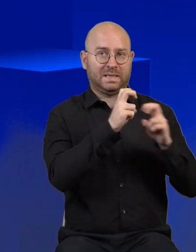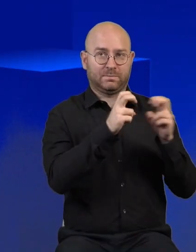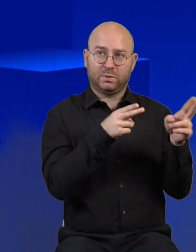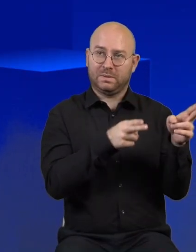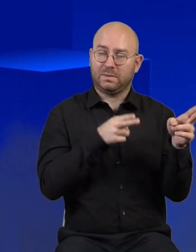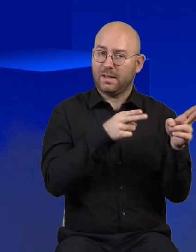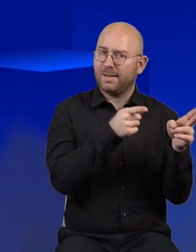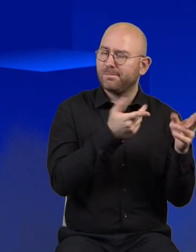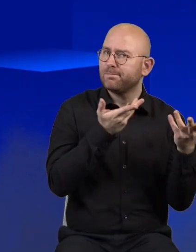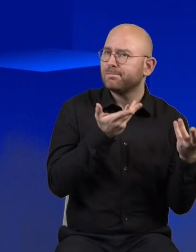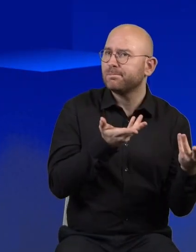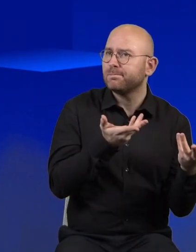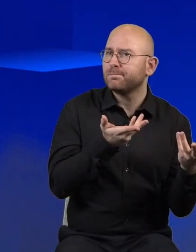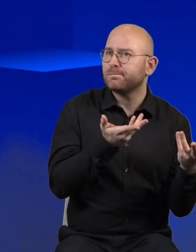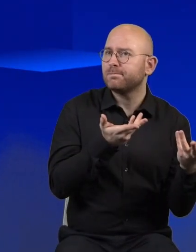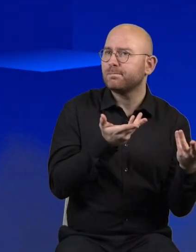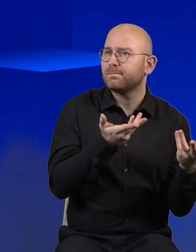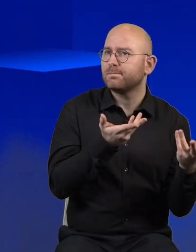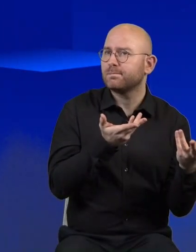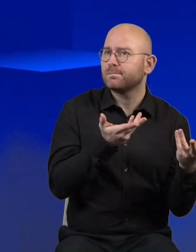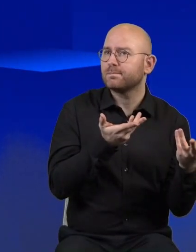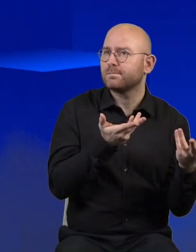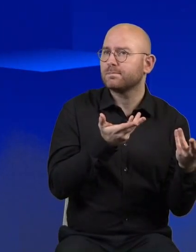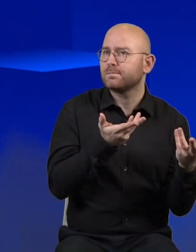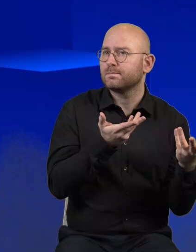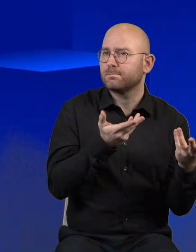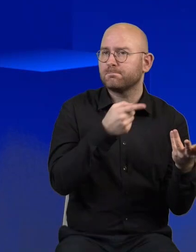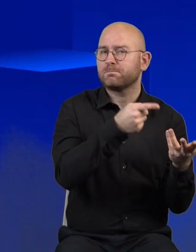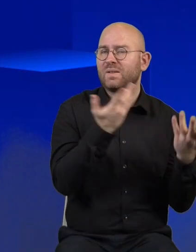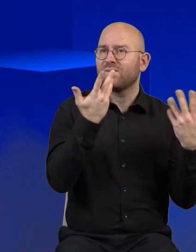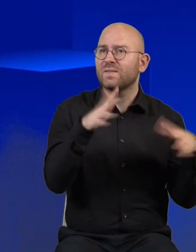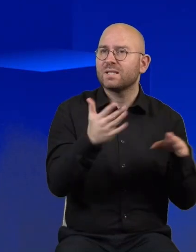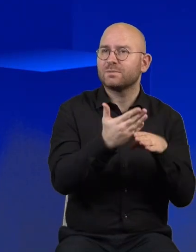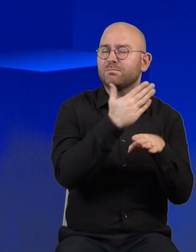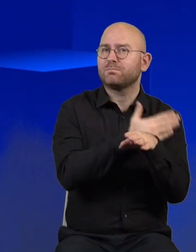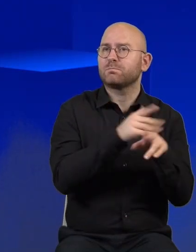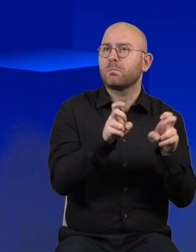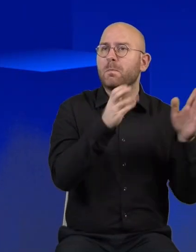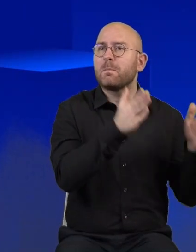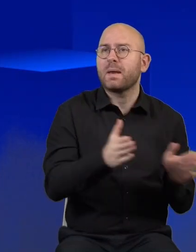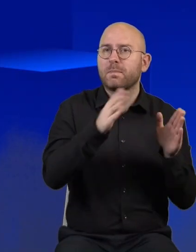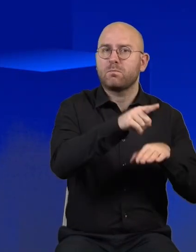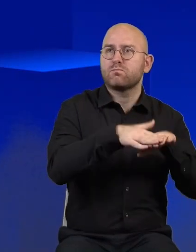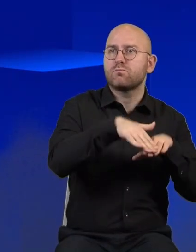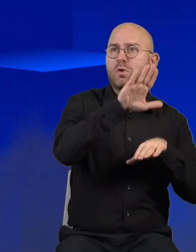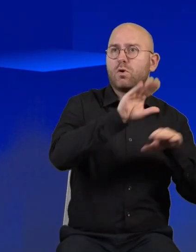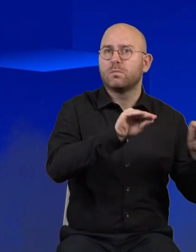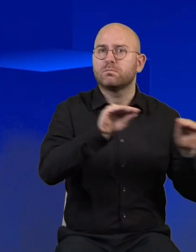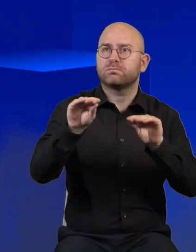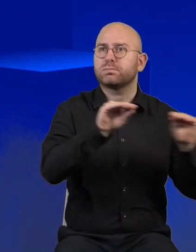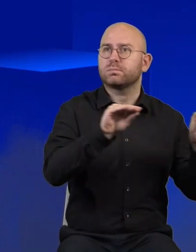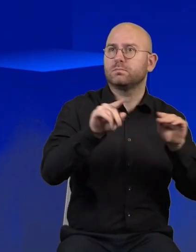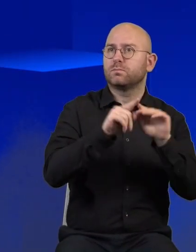the sustainable mobility. So from the side of the cohesion policy, I can inform